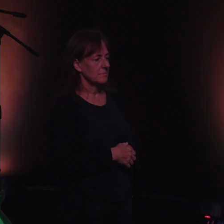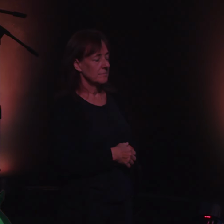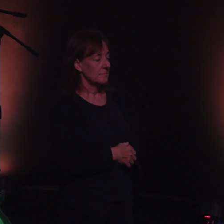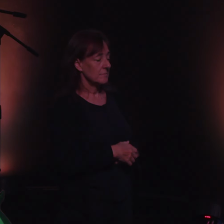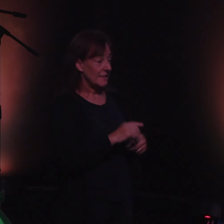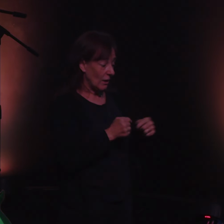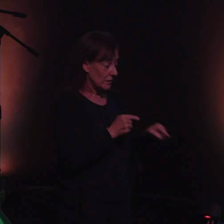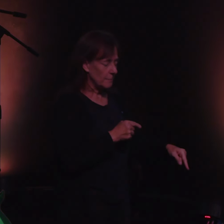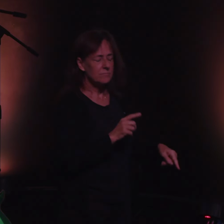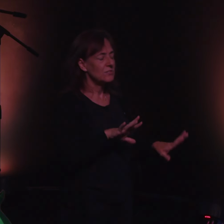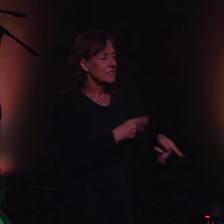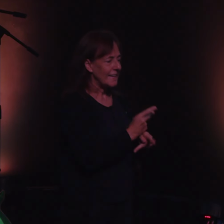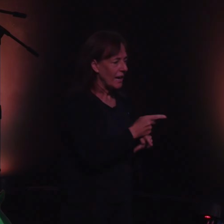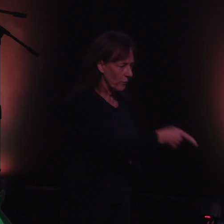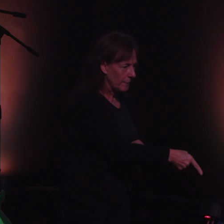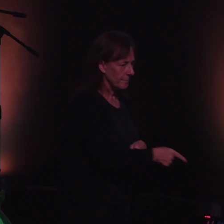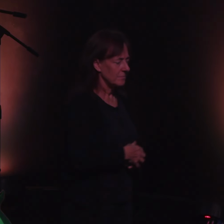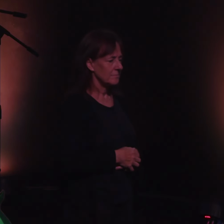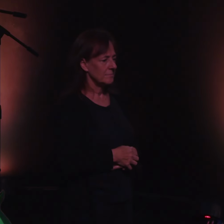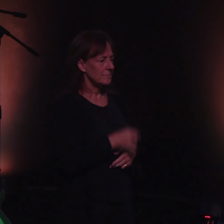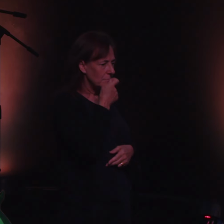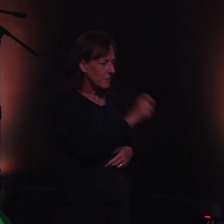Did he hurt somebody? Take care of him.